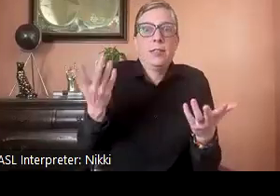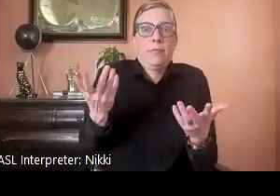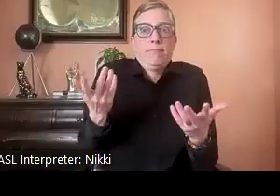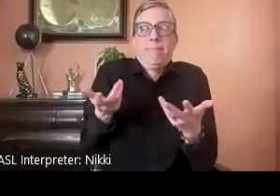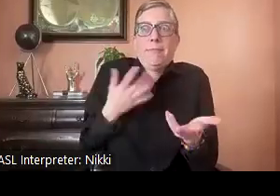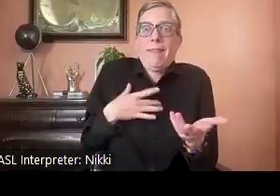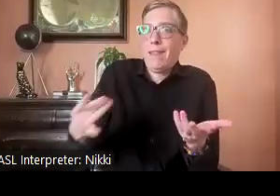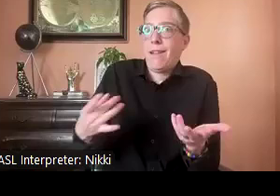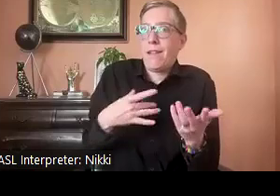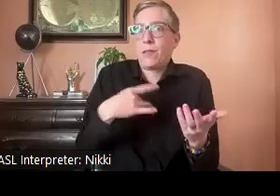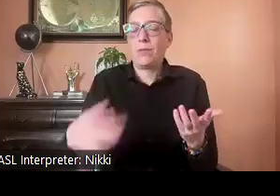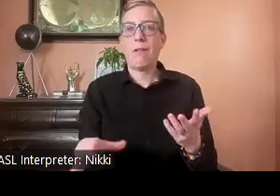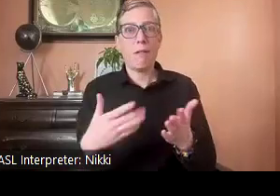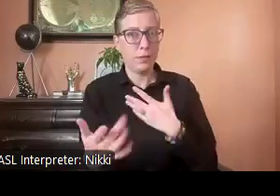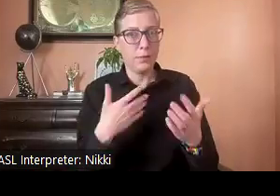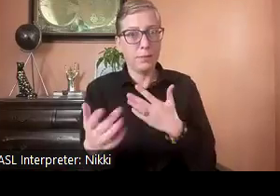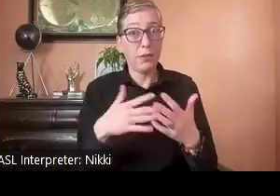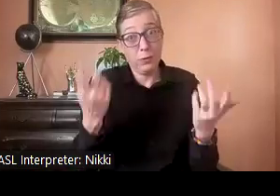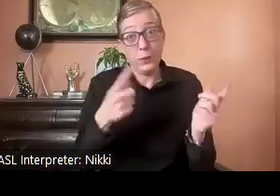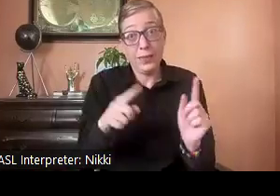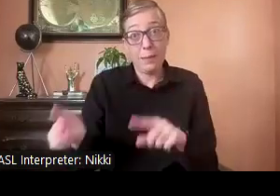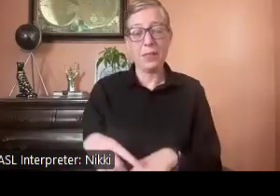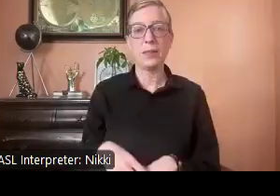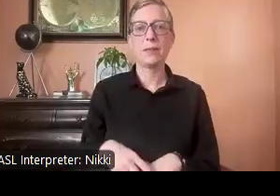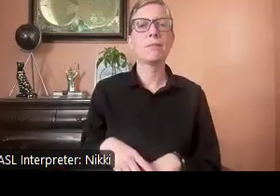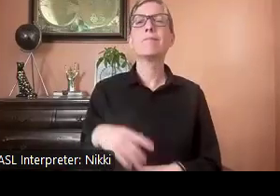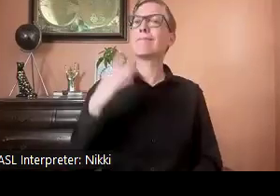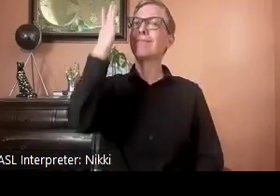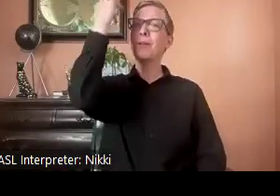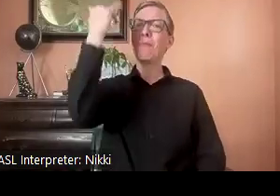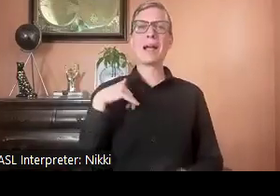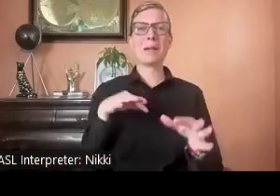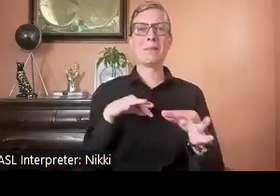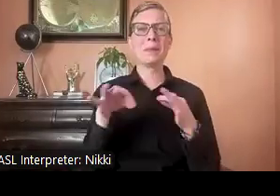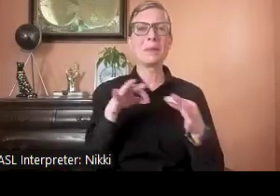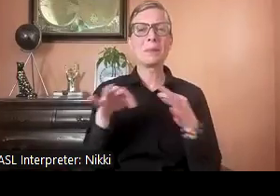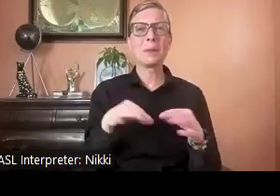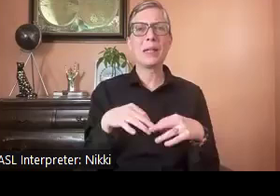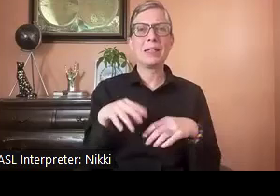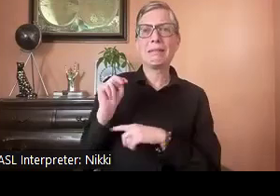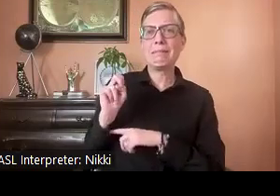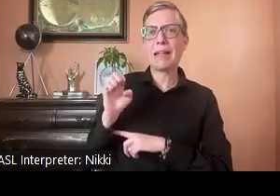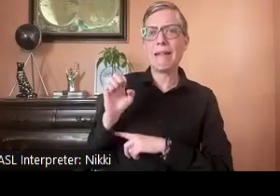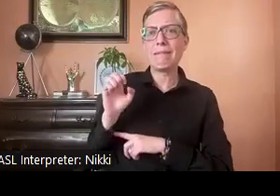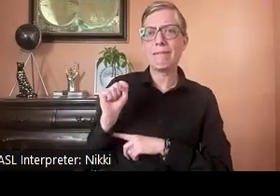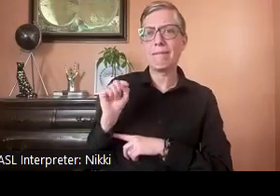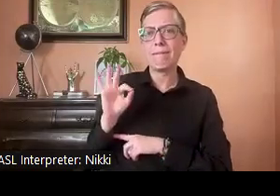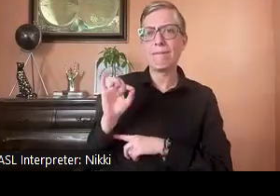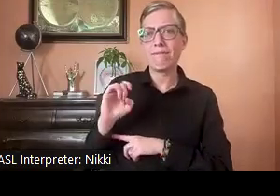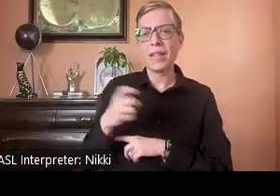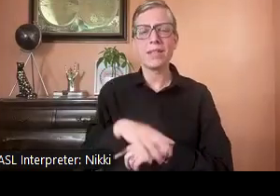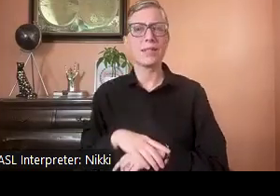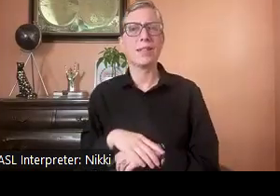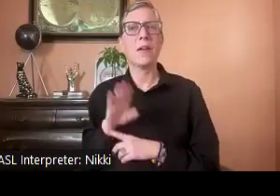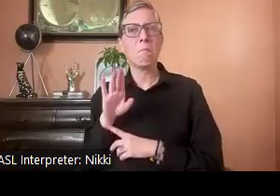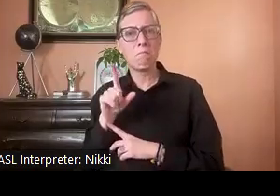why are you learning about the history of Netflix and Blockbuster at a Grand Rounds in Rochester? Well, I'm